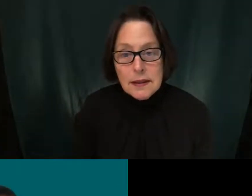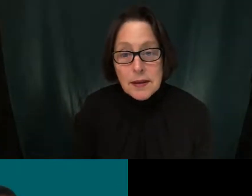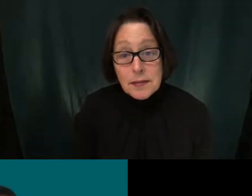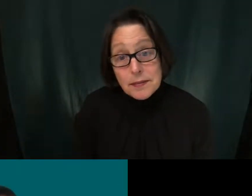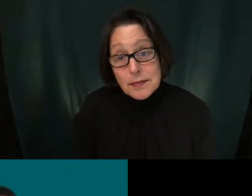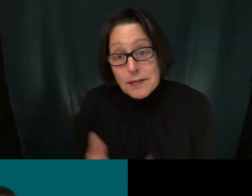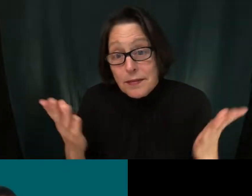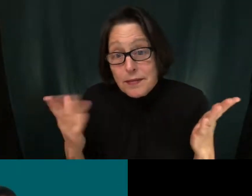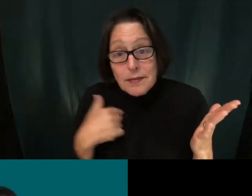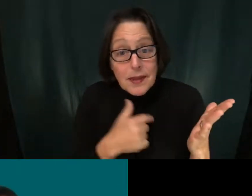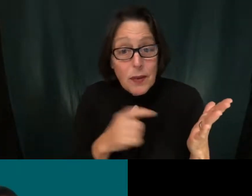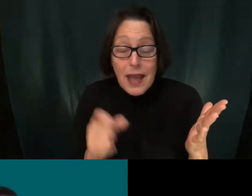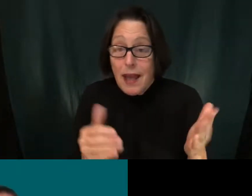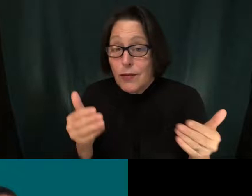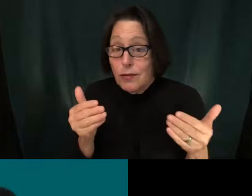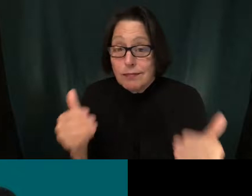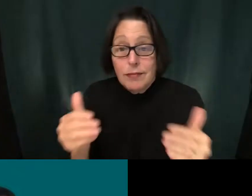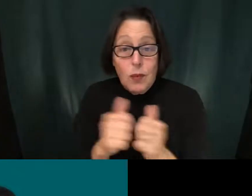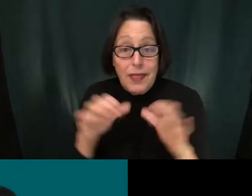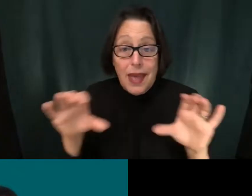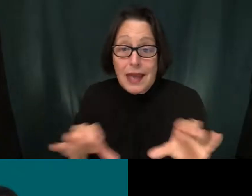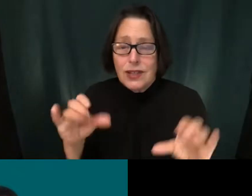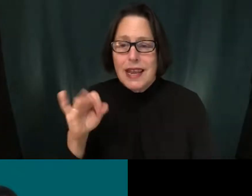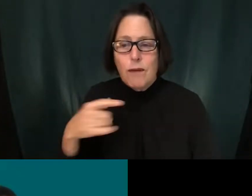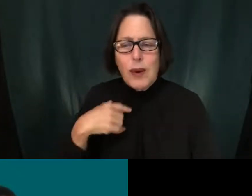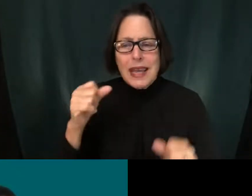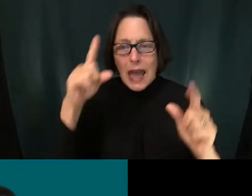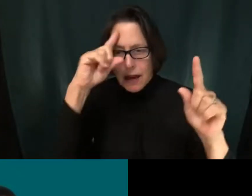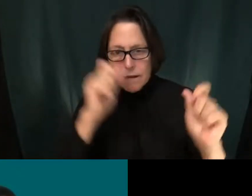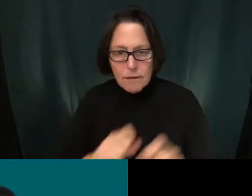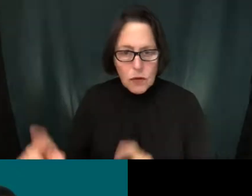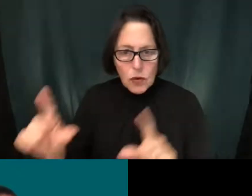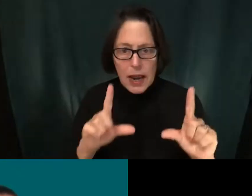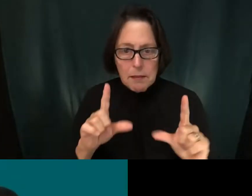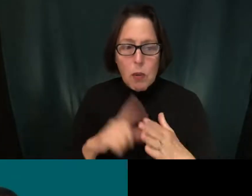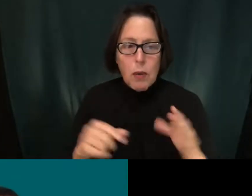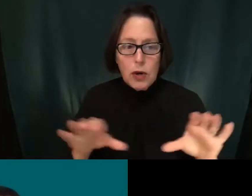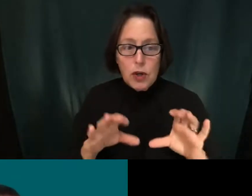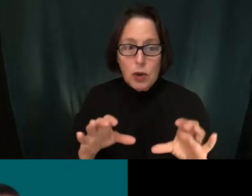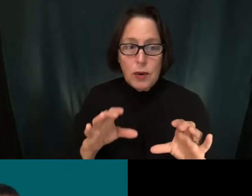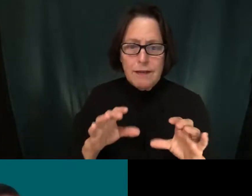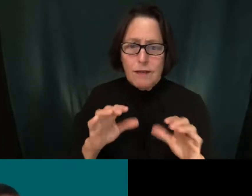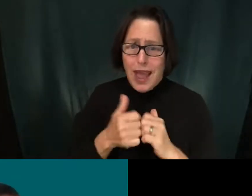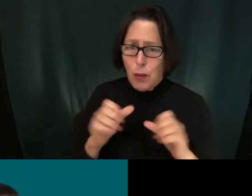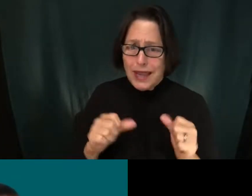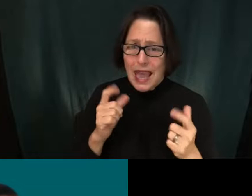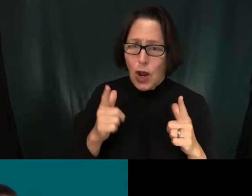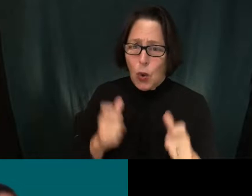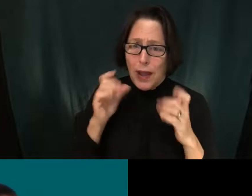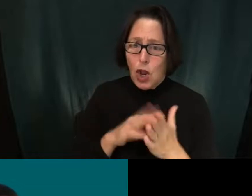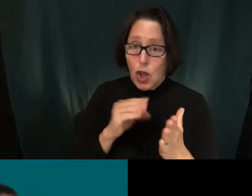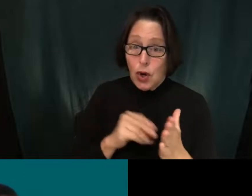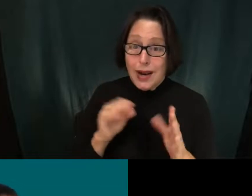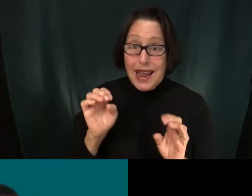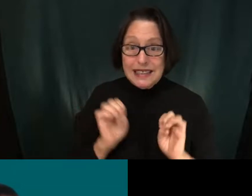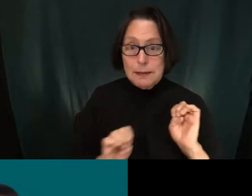to move forward with some action. So if we can always just at least frame what we're doing as an experiment, or how could we quickly learn or experiment if that's